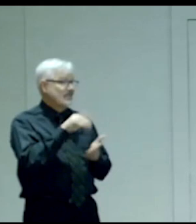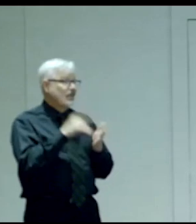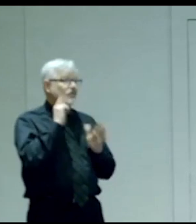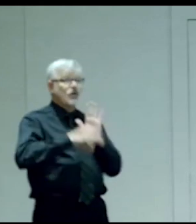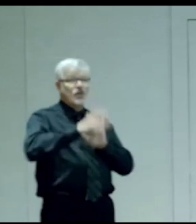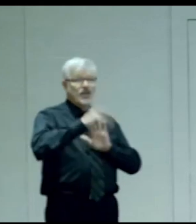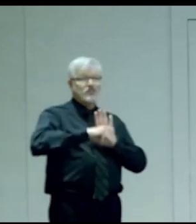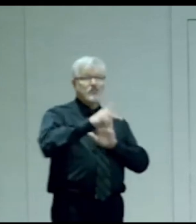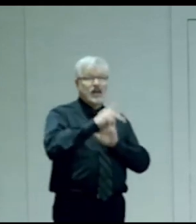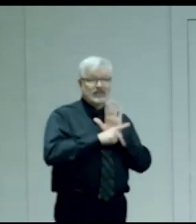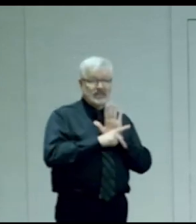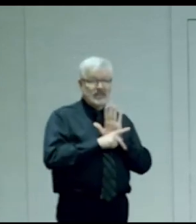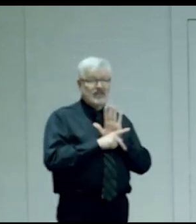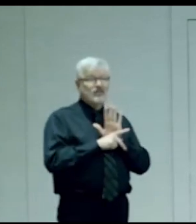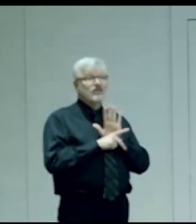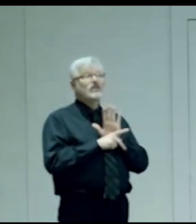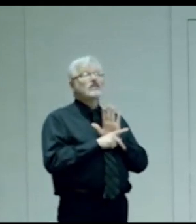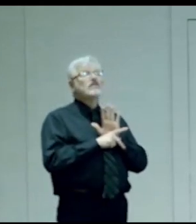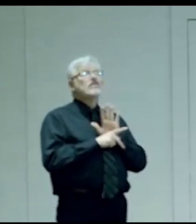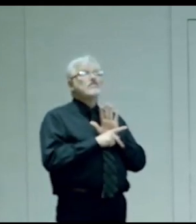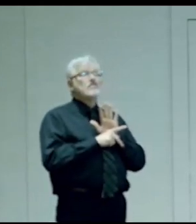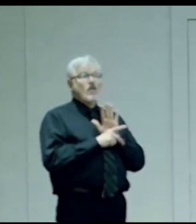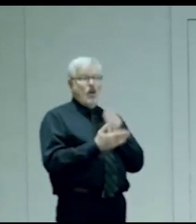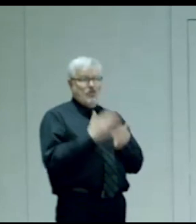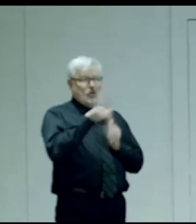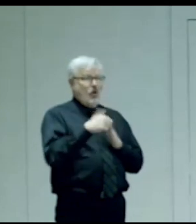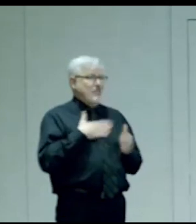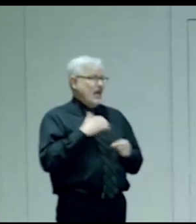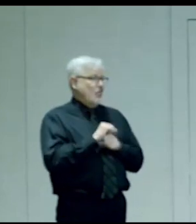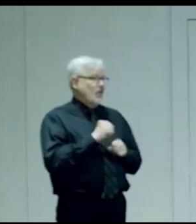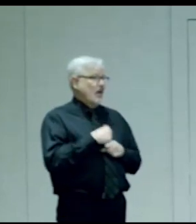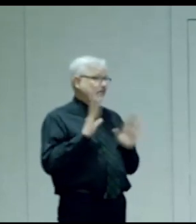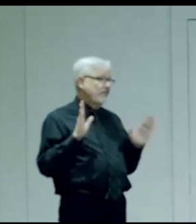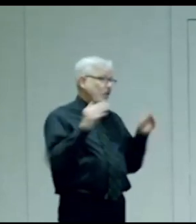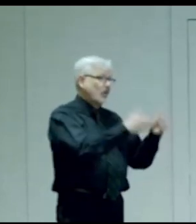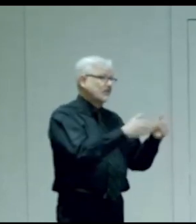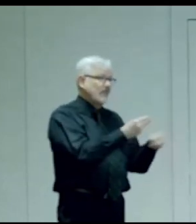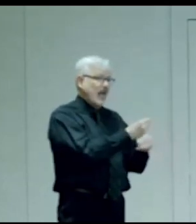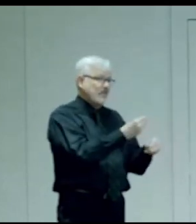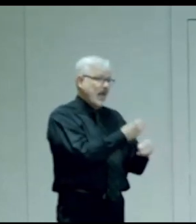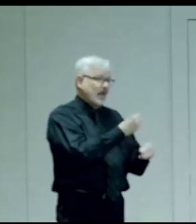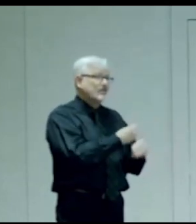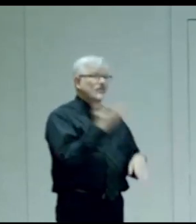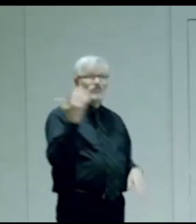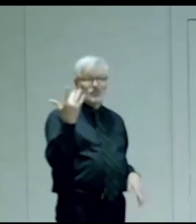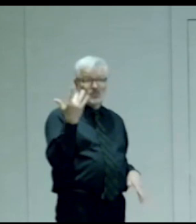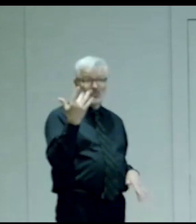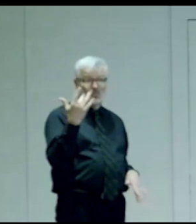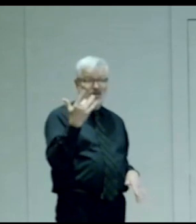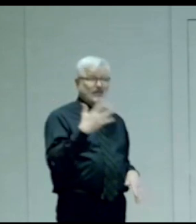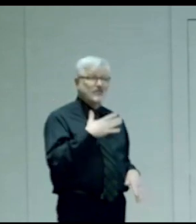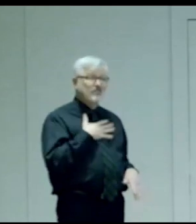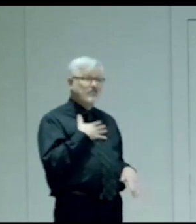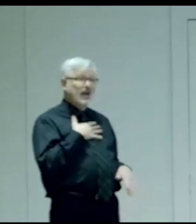Curriculum Policy. In most all of my work is centered on mathematics because that was my